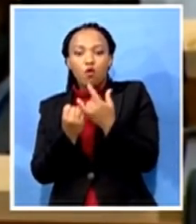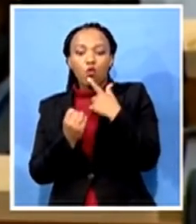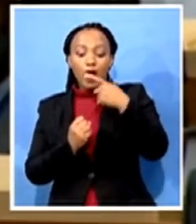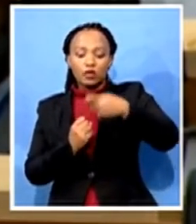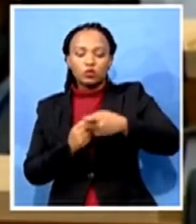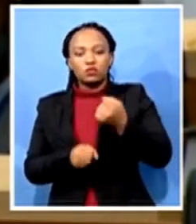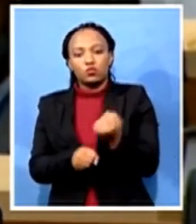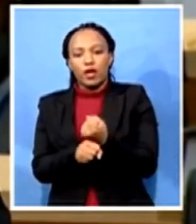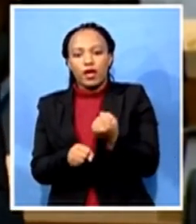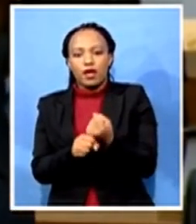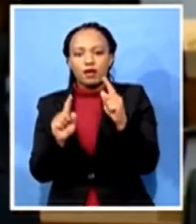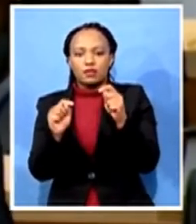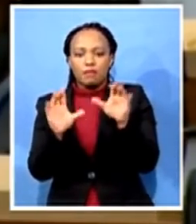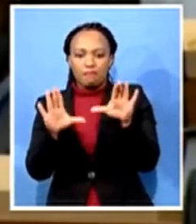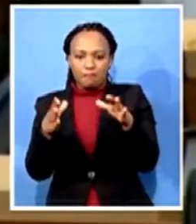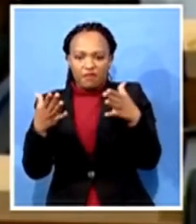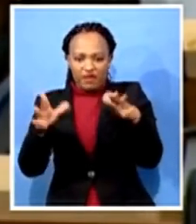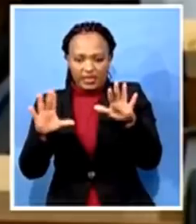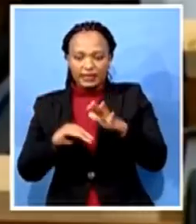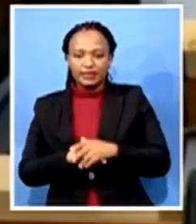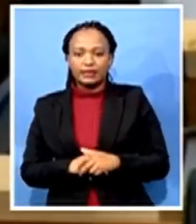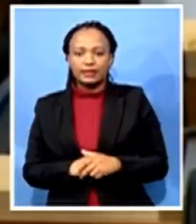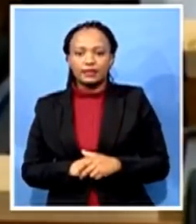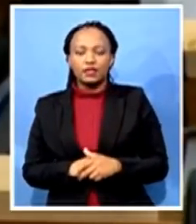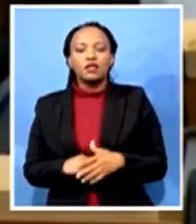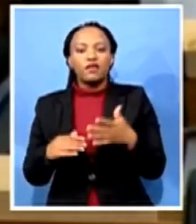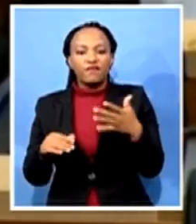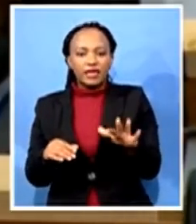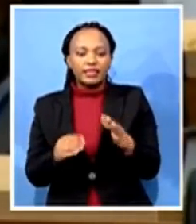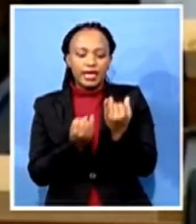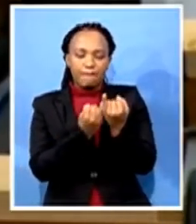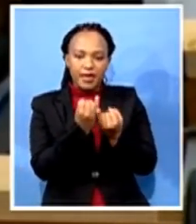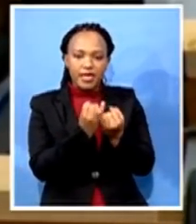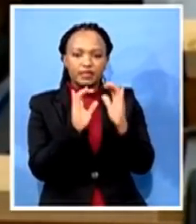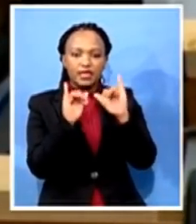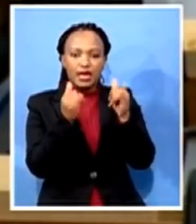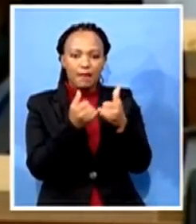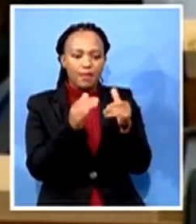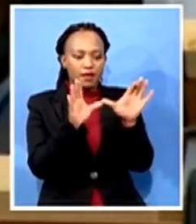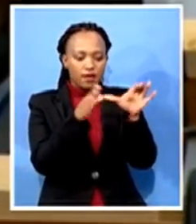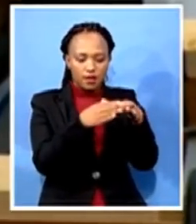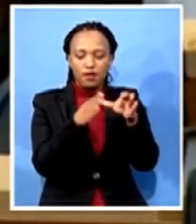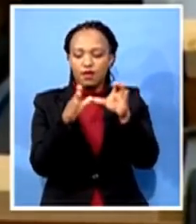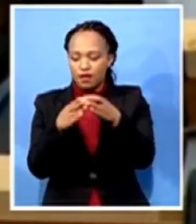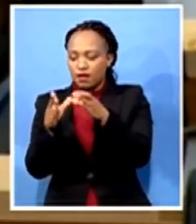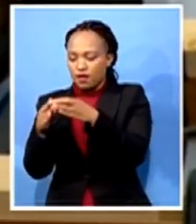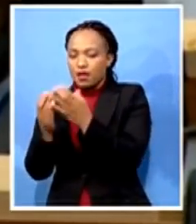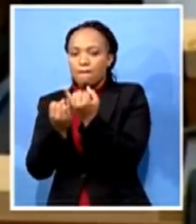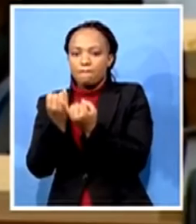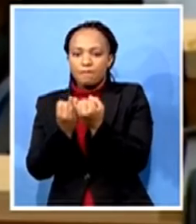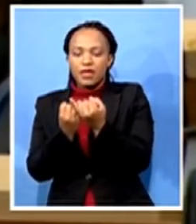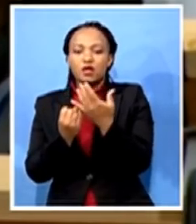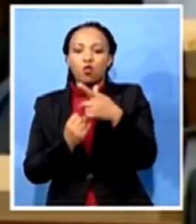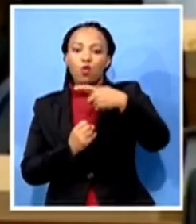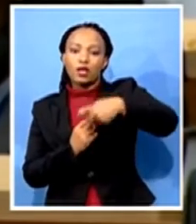They categorized the bids and sent them on to the bid adjudication committee, which then met on the 28th of